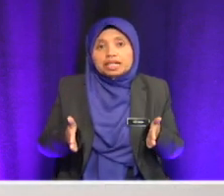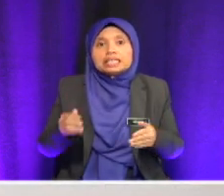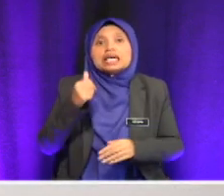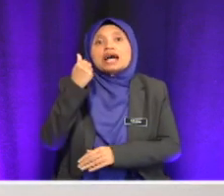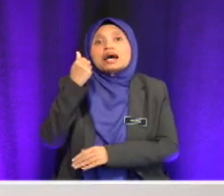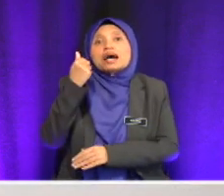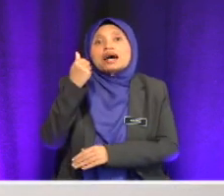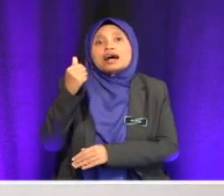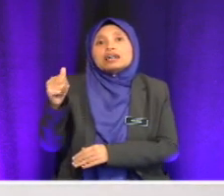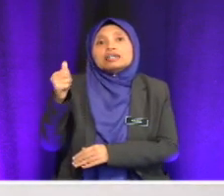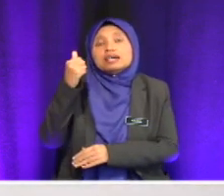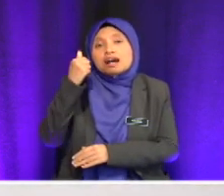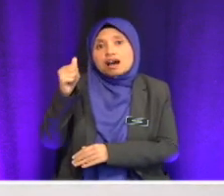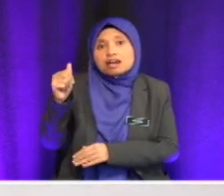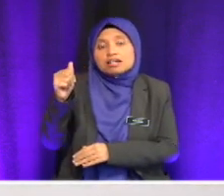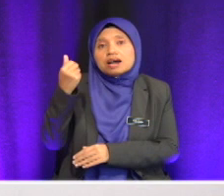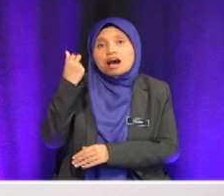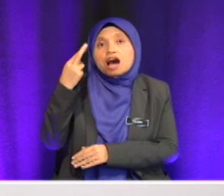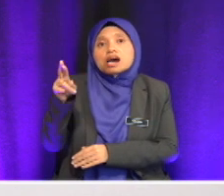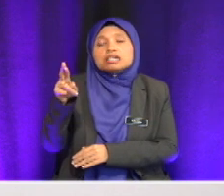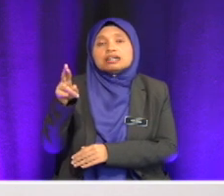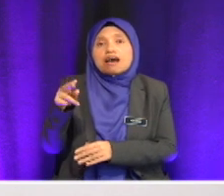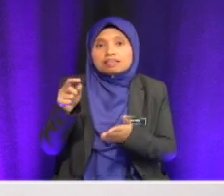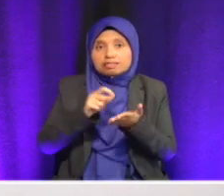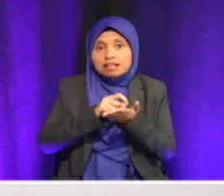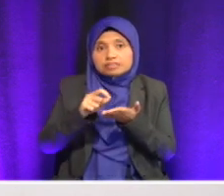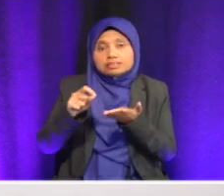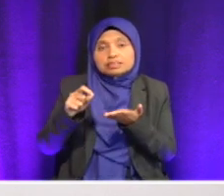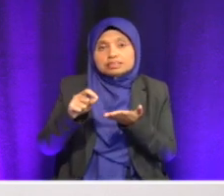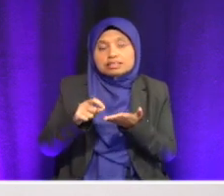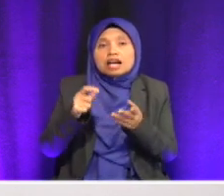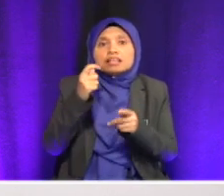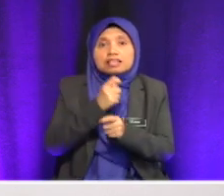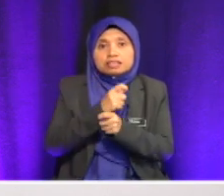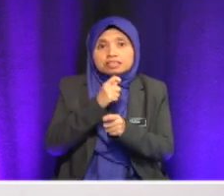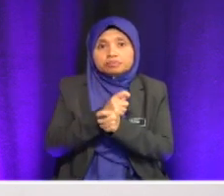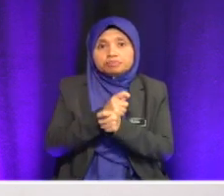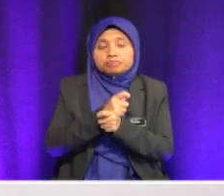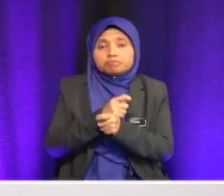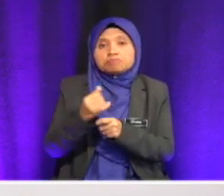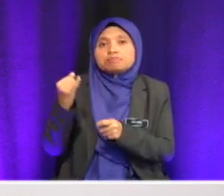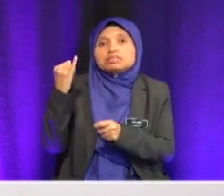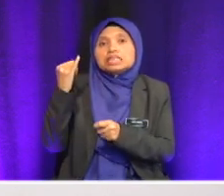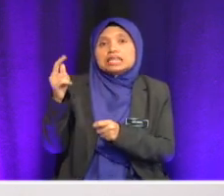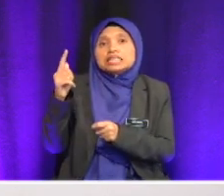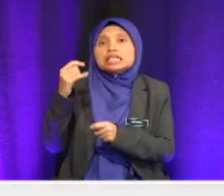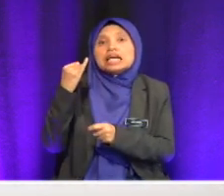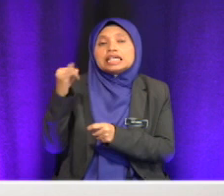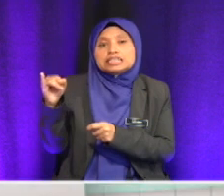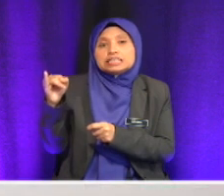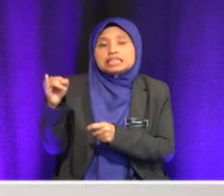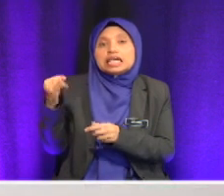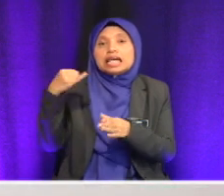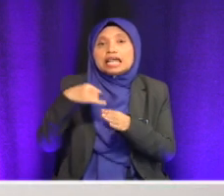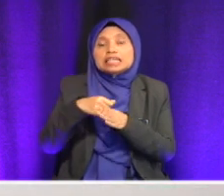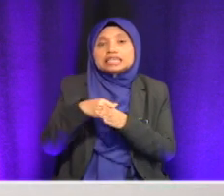can you please identify the similar keyword from the text? Which animal uses human? It is in the text clever crows.